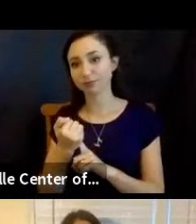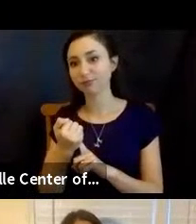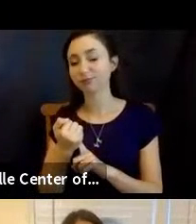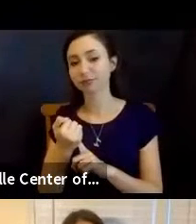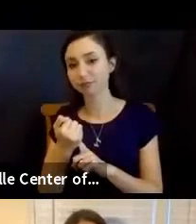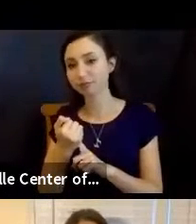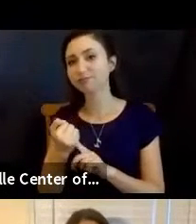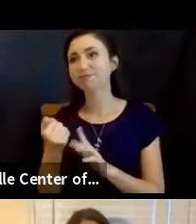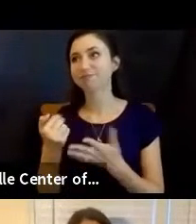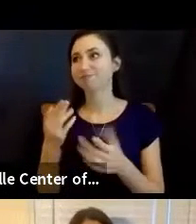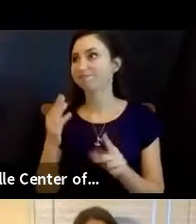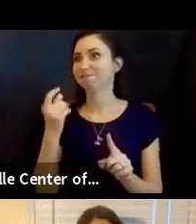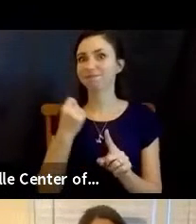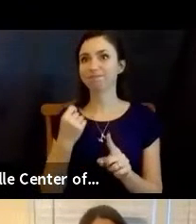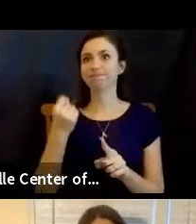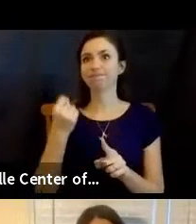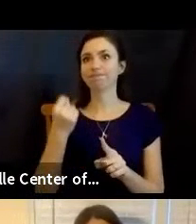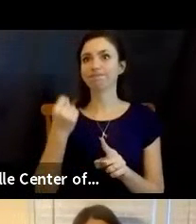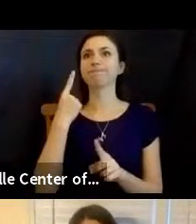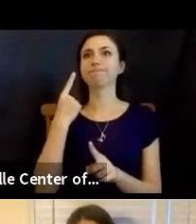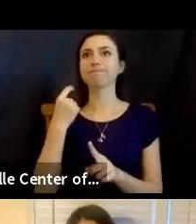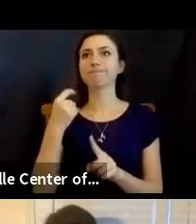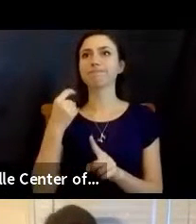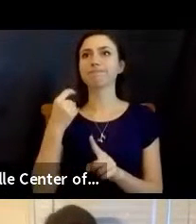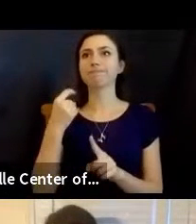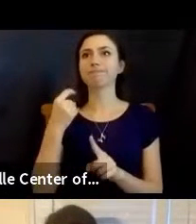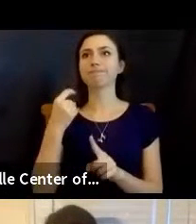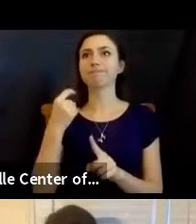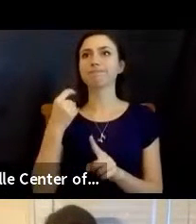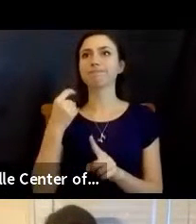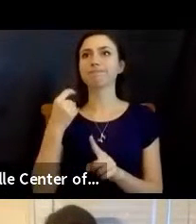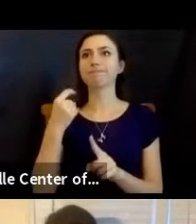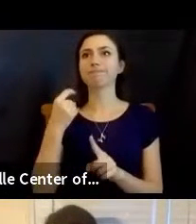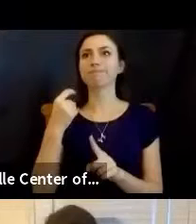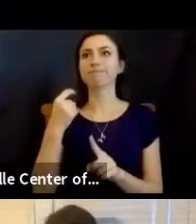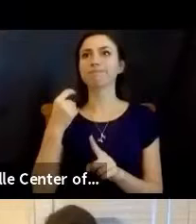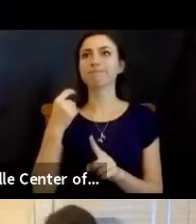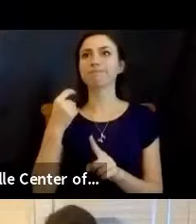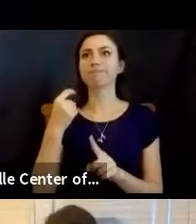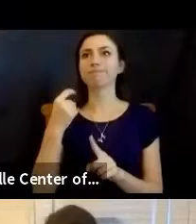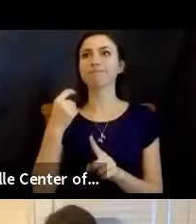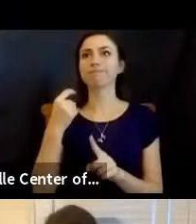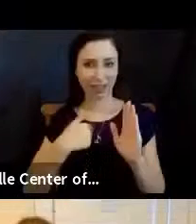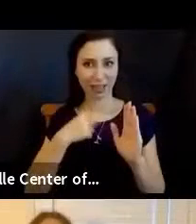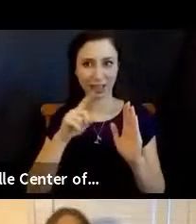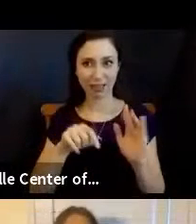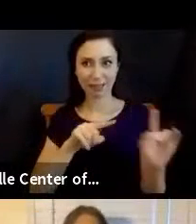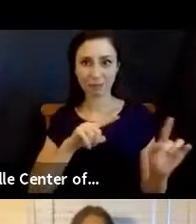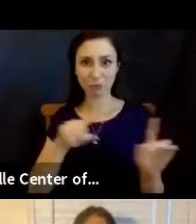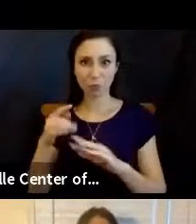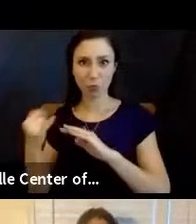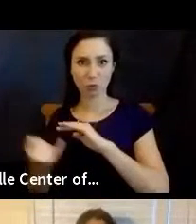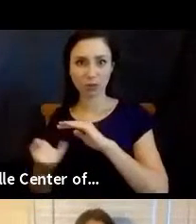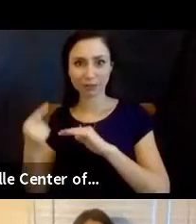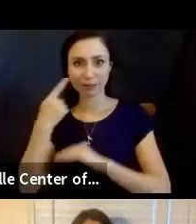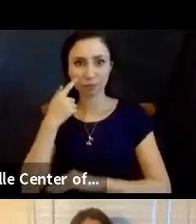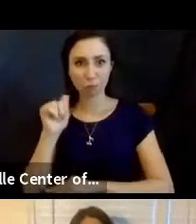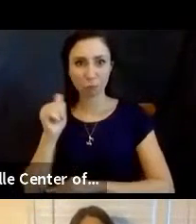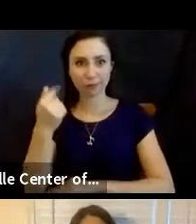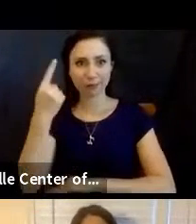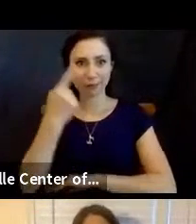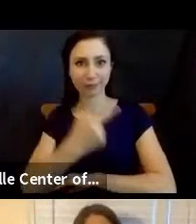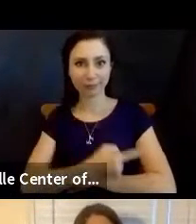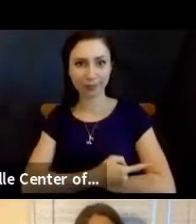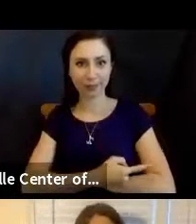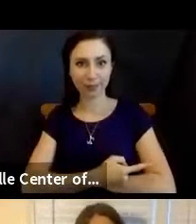the realization came that a positive test result results in the individual being isolated for 10 days. And